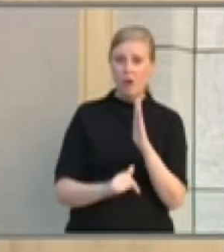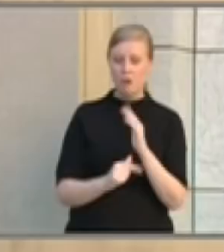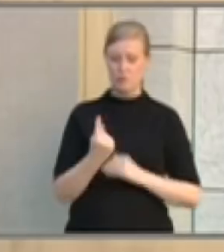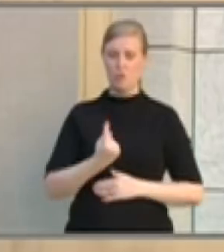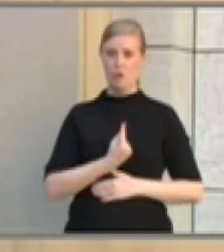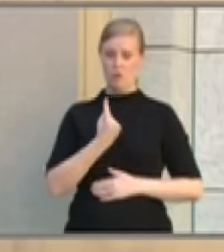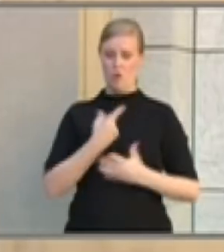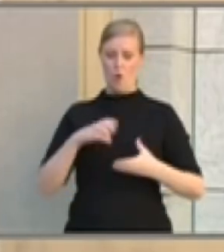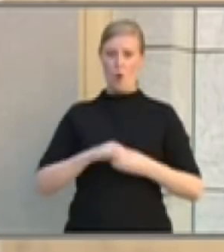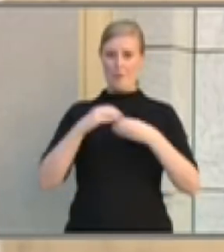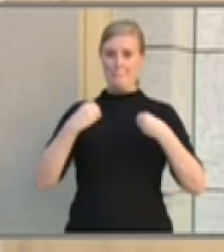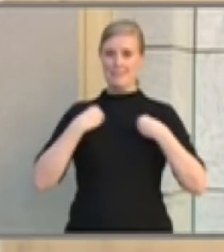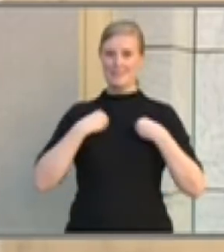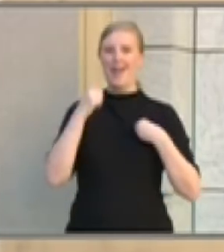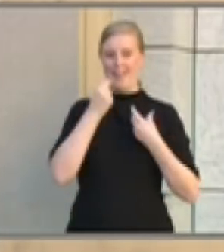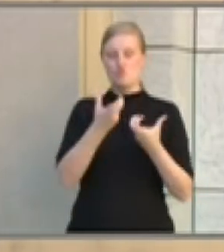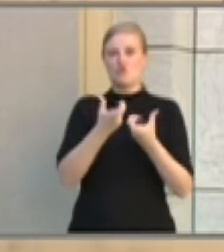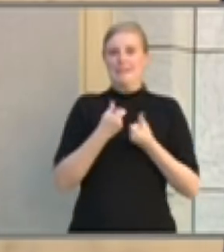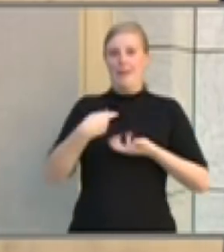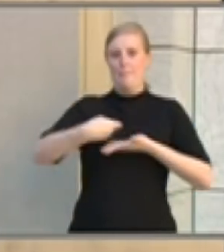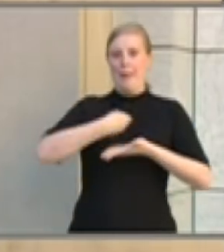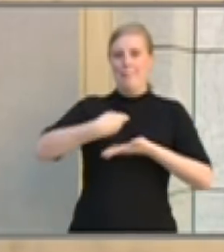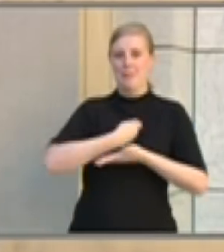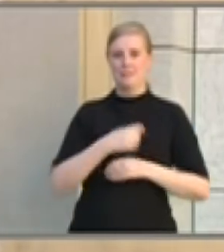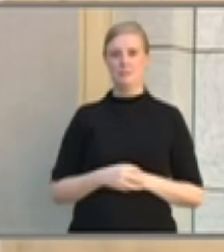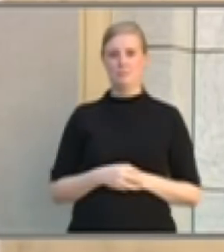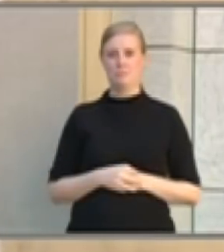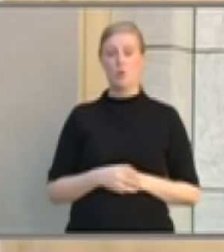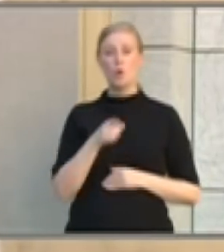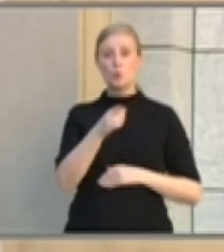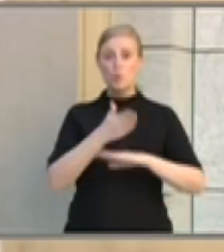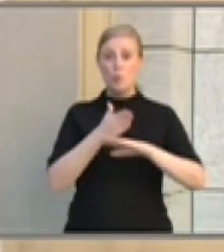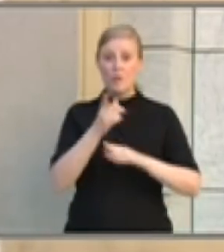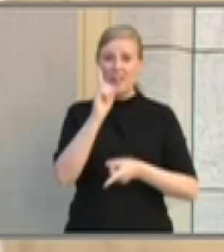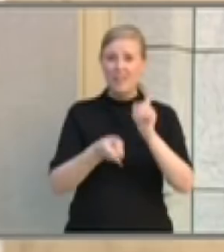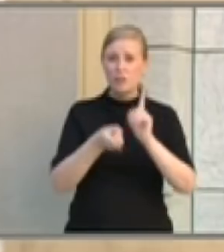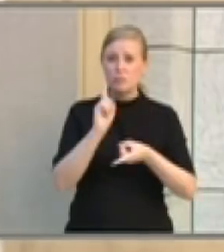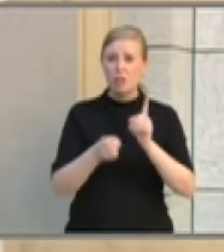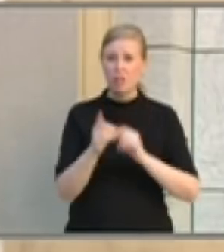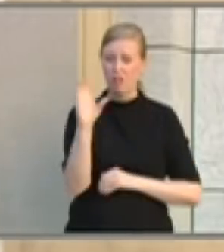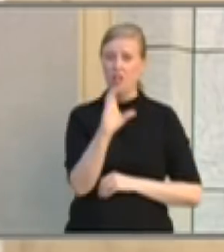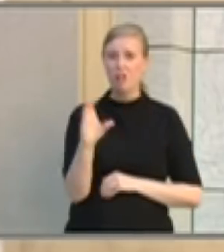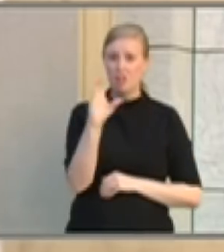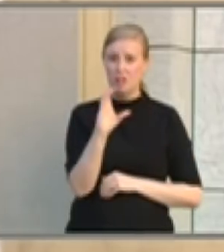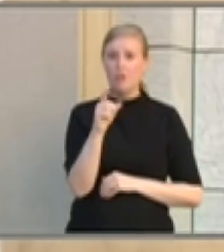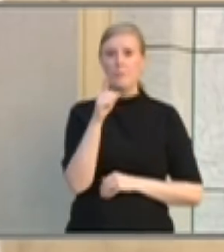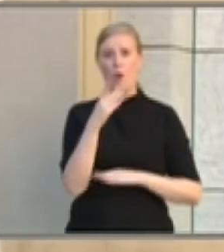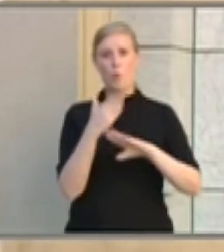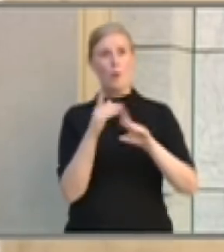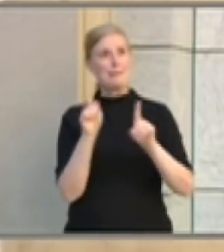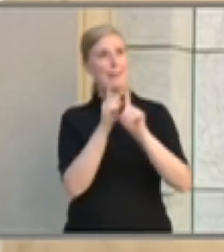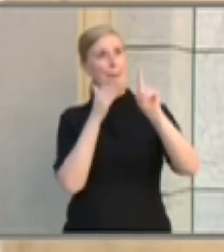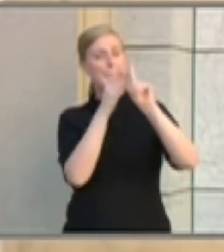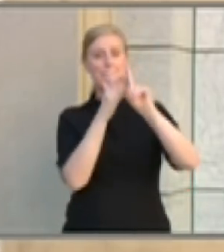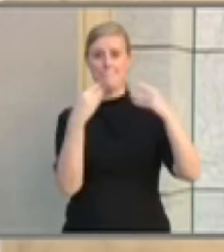have been with their employer for 12 months or more. From today, employers and